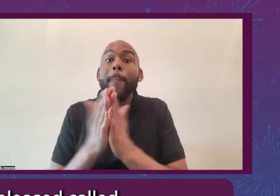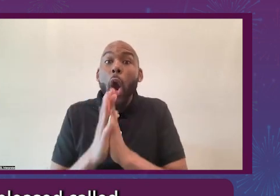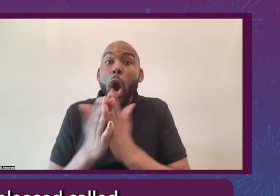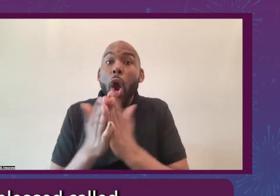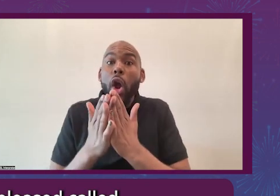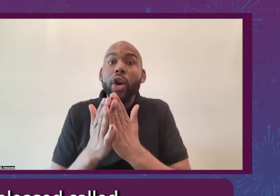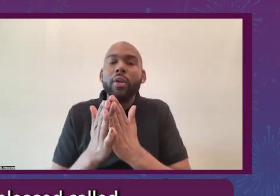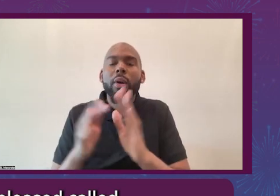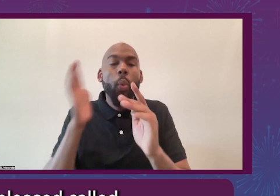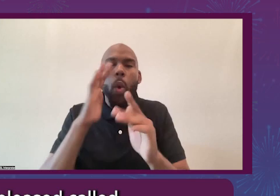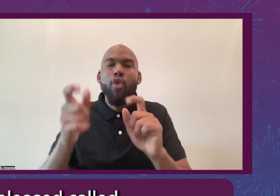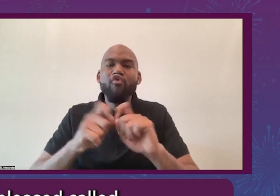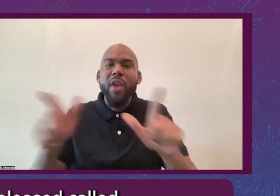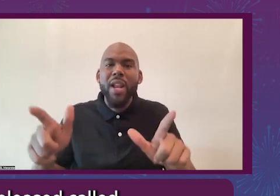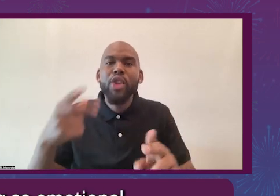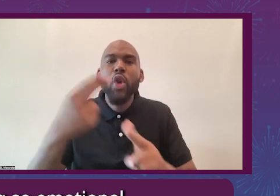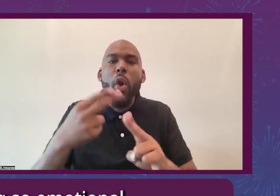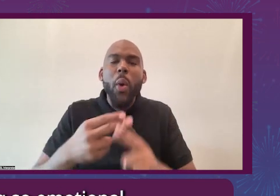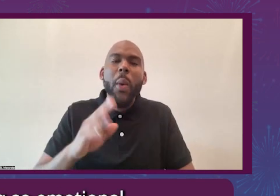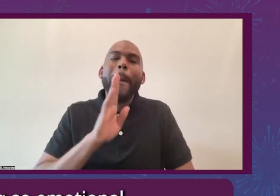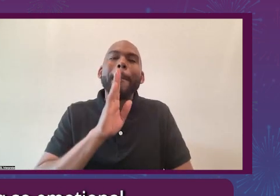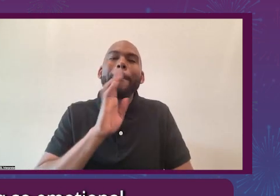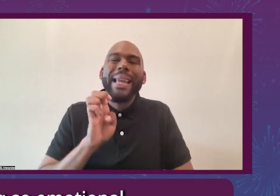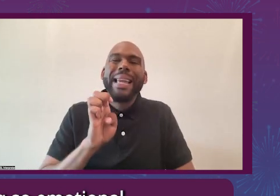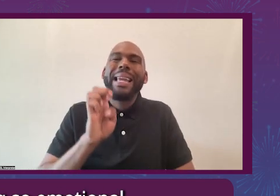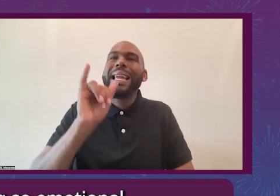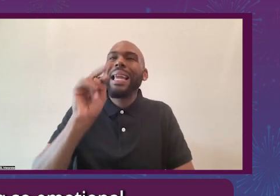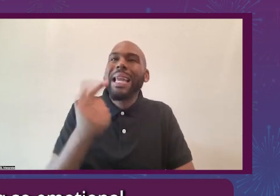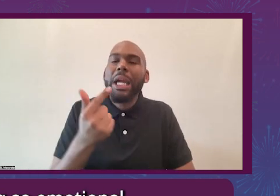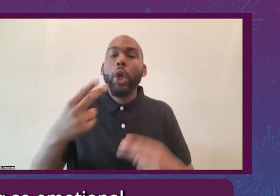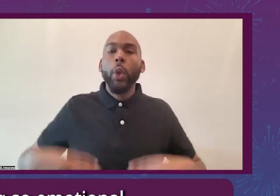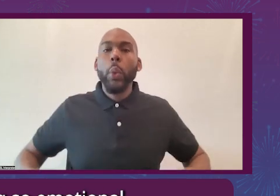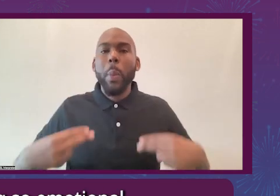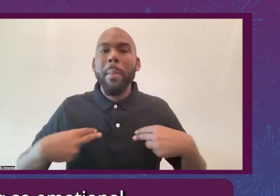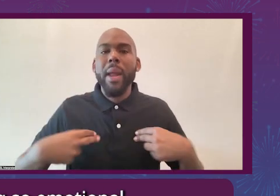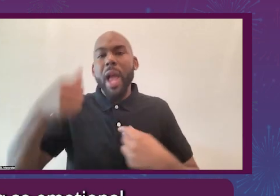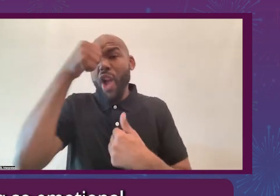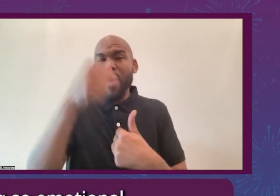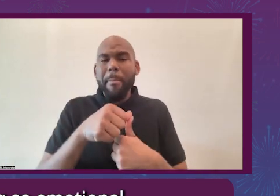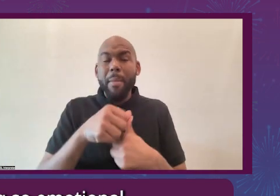Being Human. And I was so honored. I remember reading the book and just feeling so emotional,